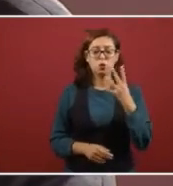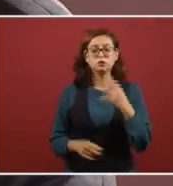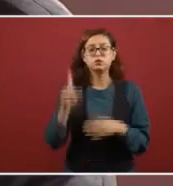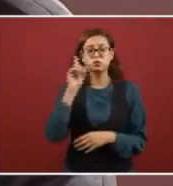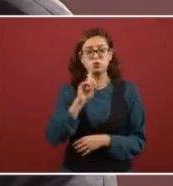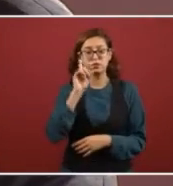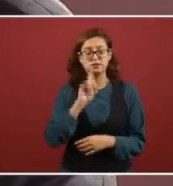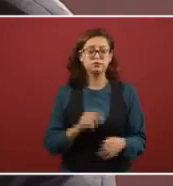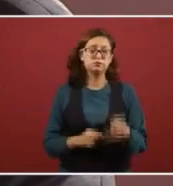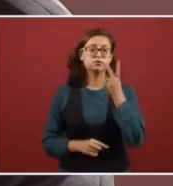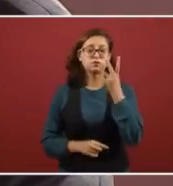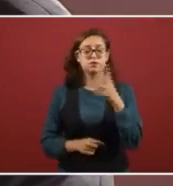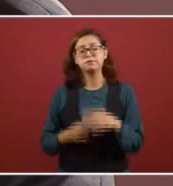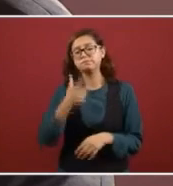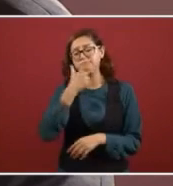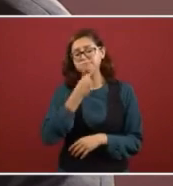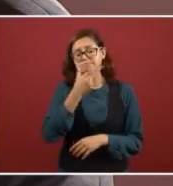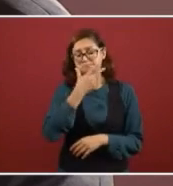women and 4 men,